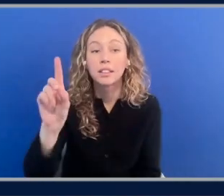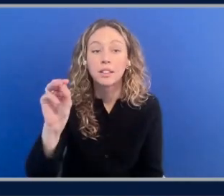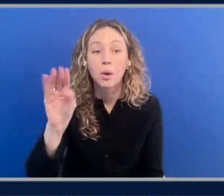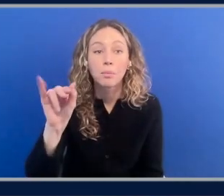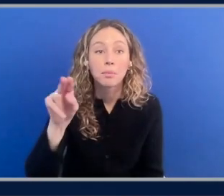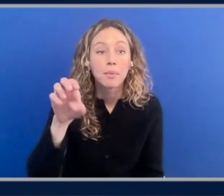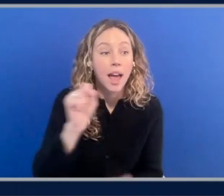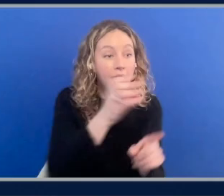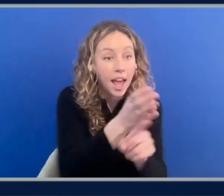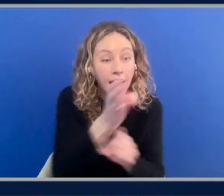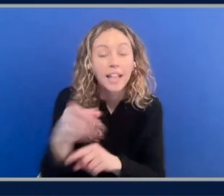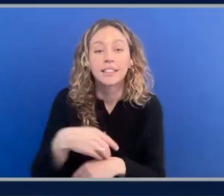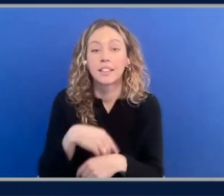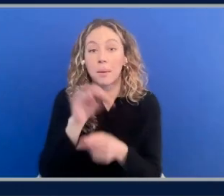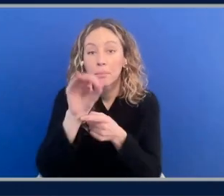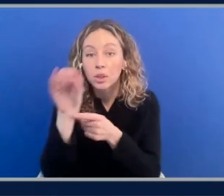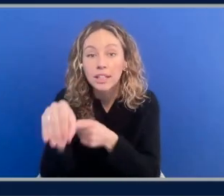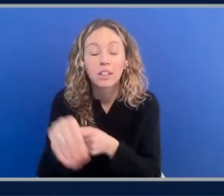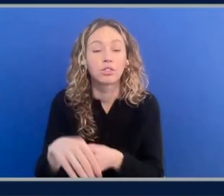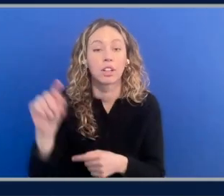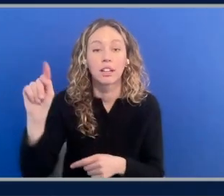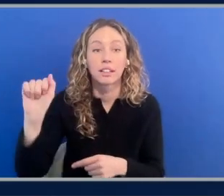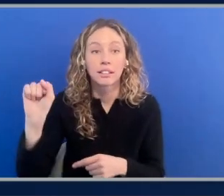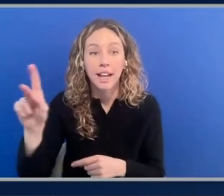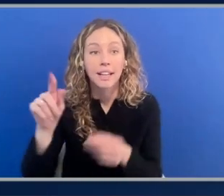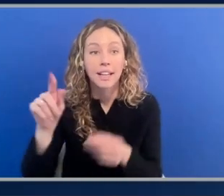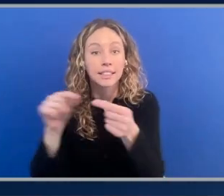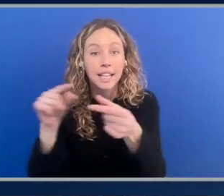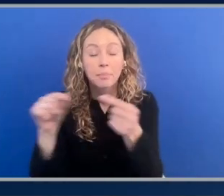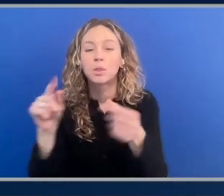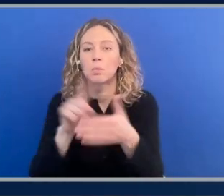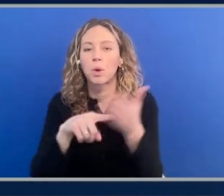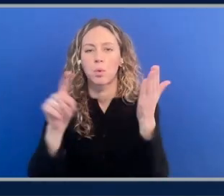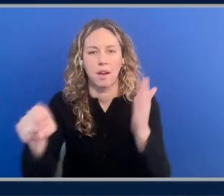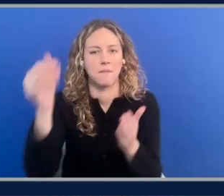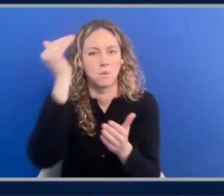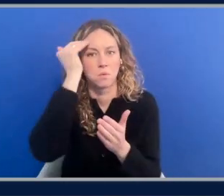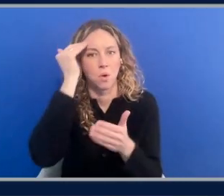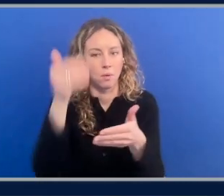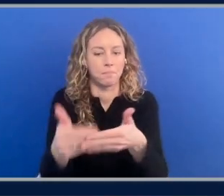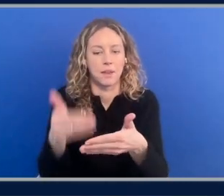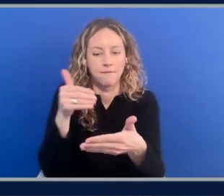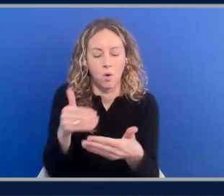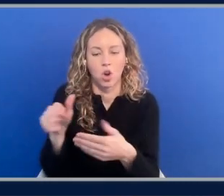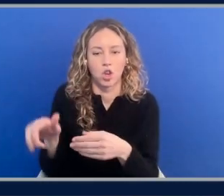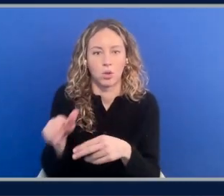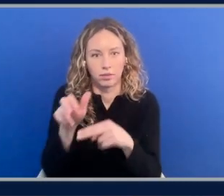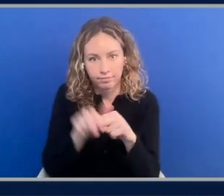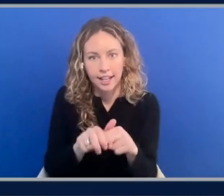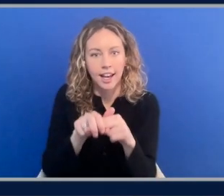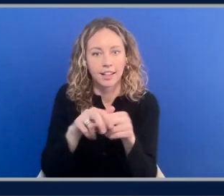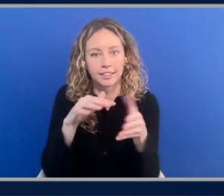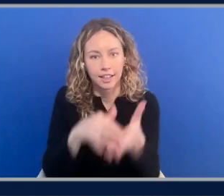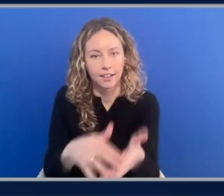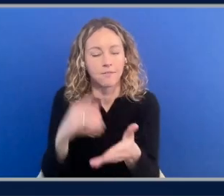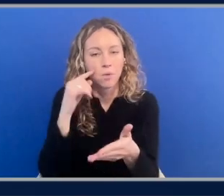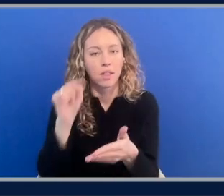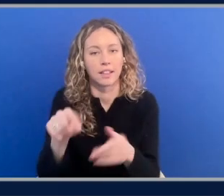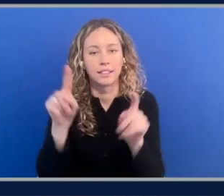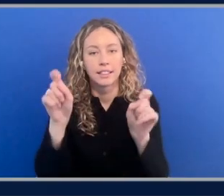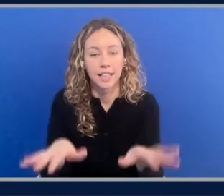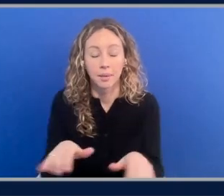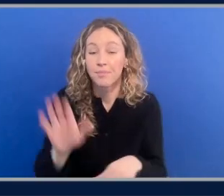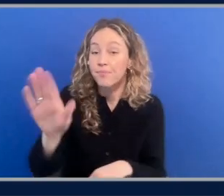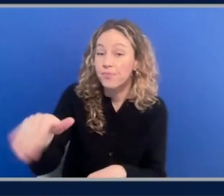percentage, the task statements within the domain, what you need to know before sitting the exam. That's right. And those power hours are free. You can find those recordings